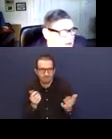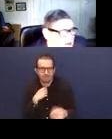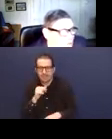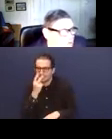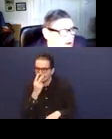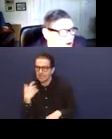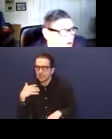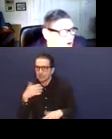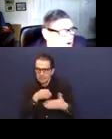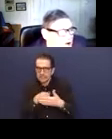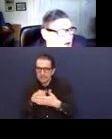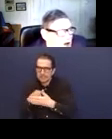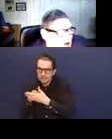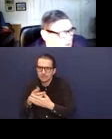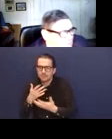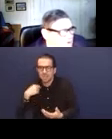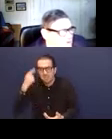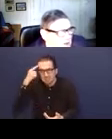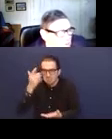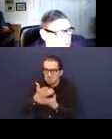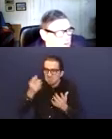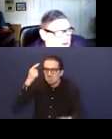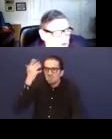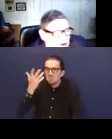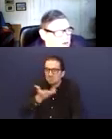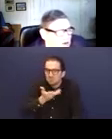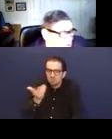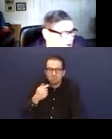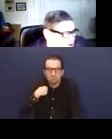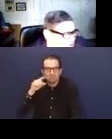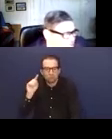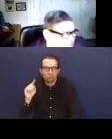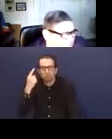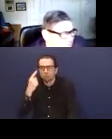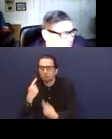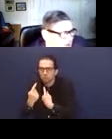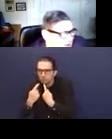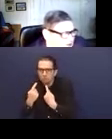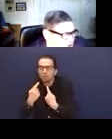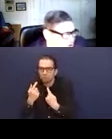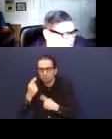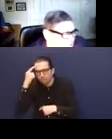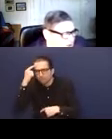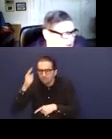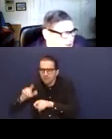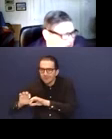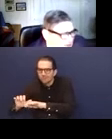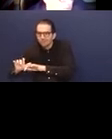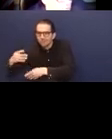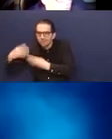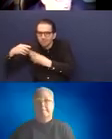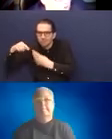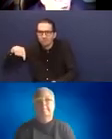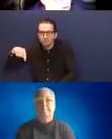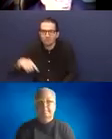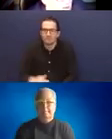is it important to know numbers of disabled people in your country and the world? And 2, is it